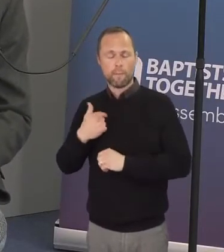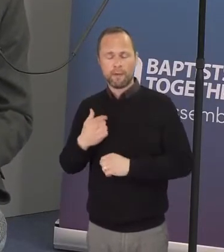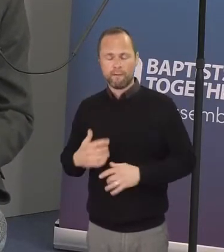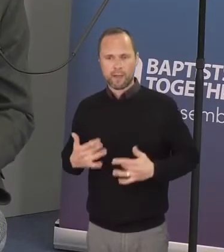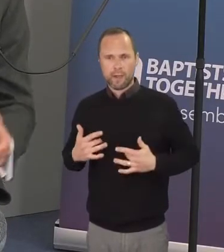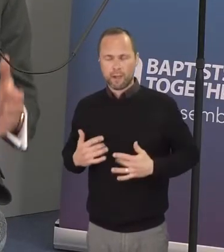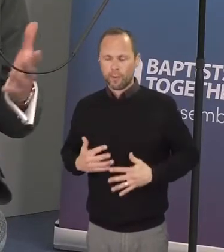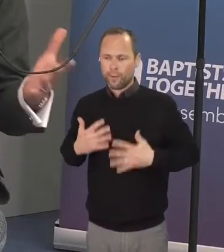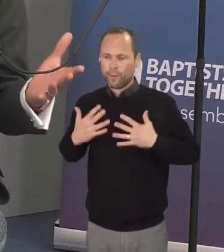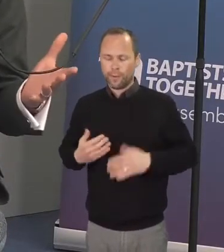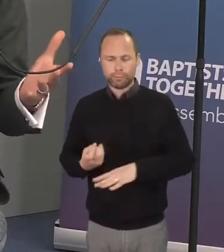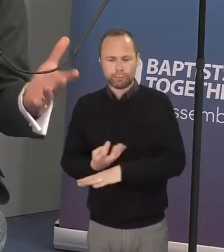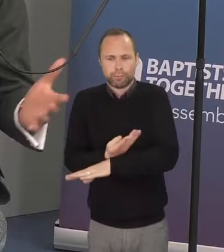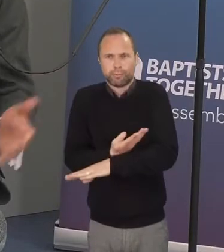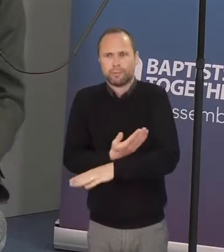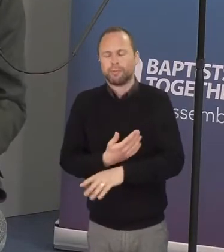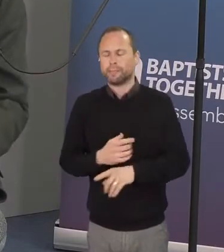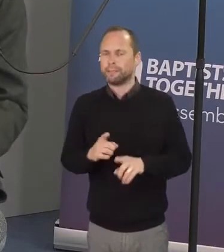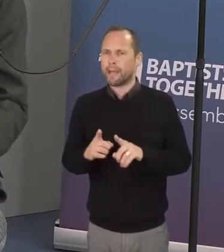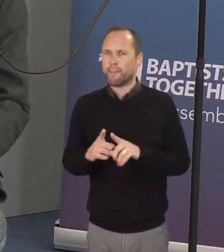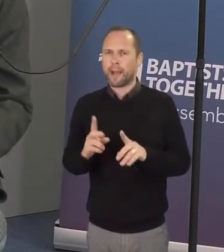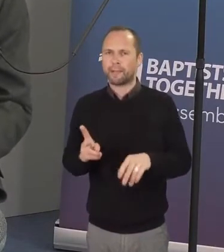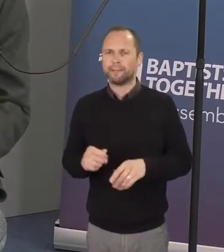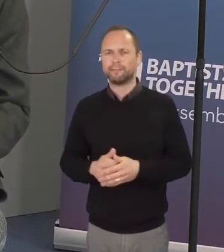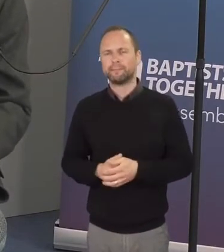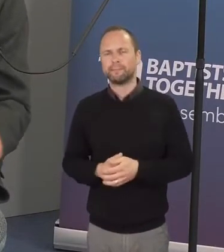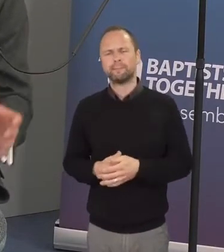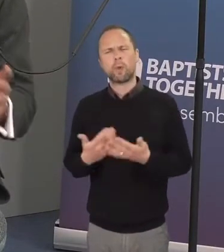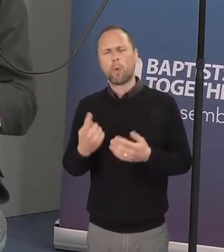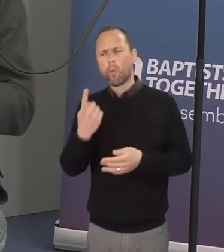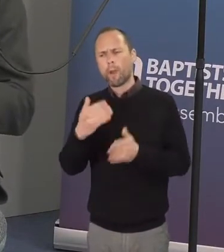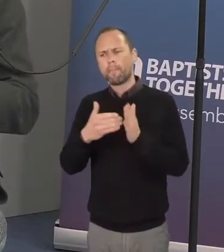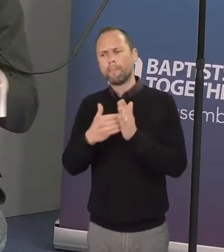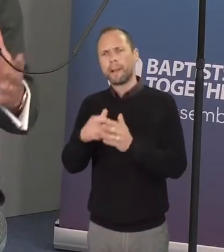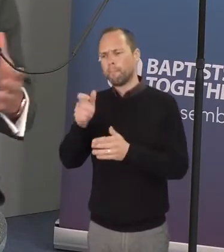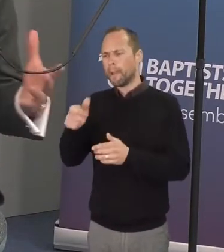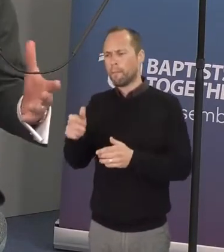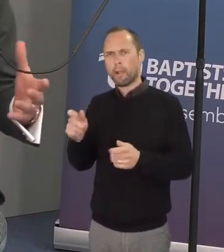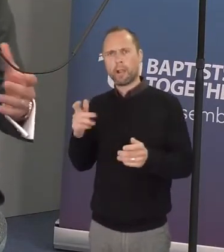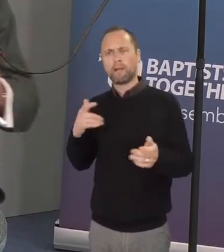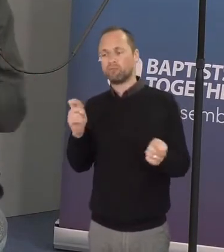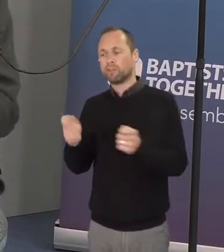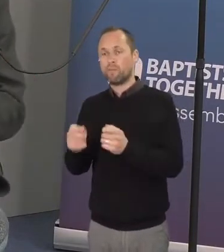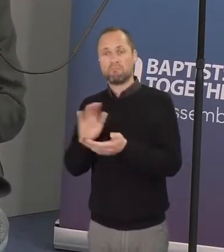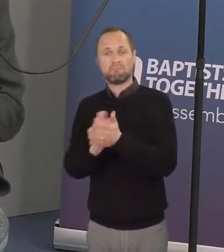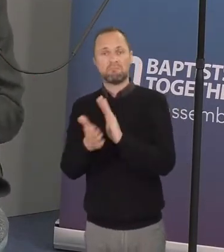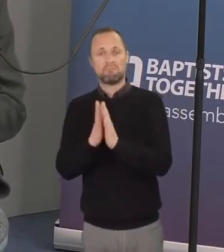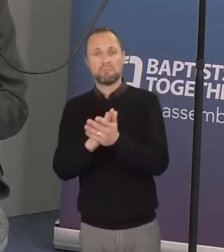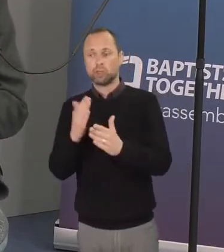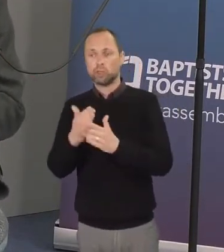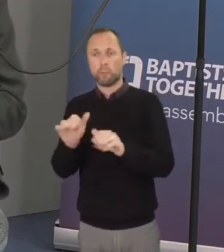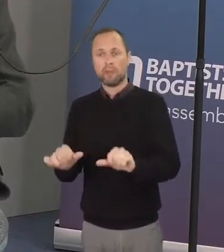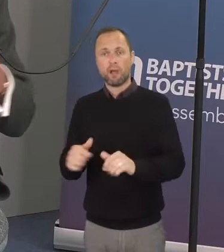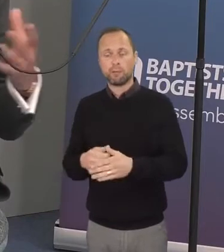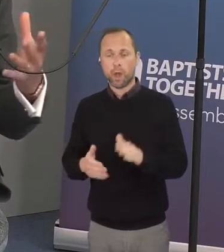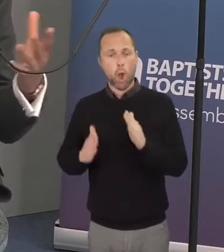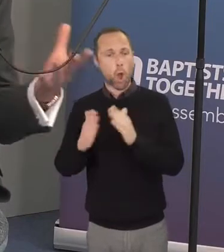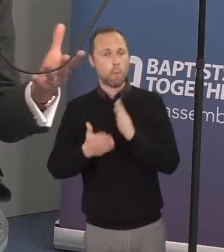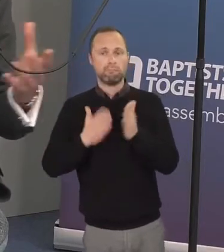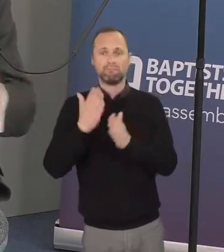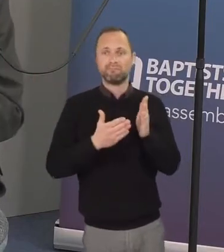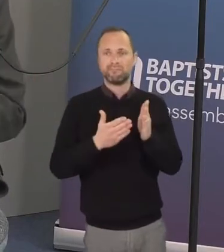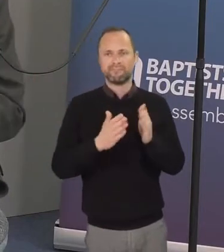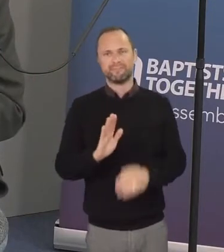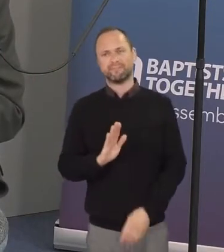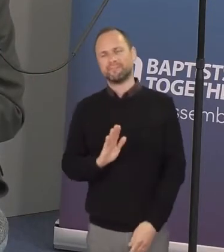now. But where do we go next? 1 million lives transformed. Do we say, that's it, job done, we all go home? Well,